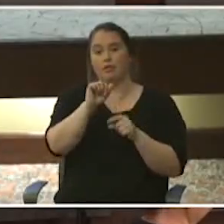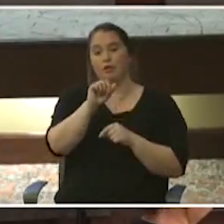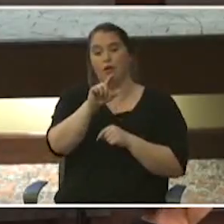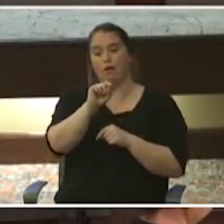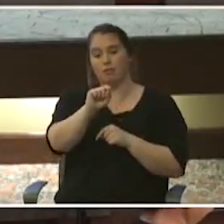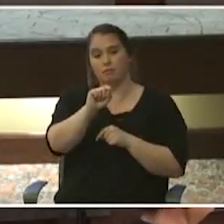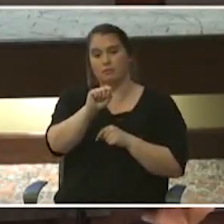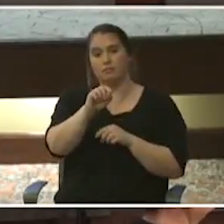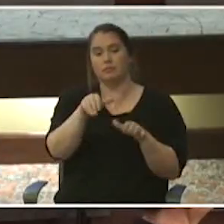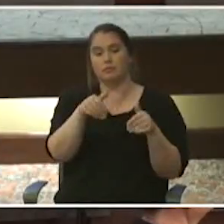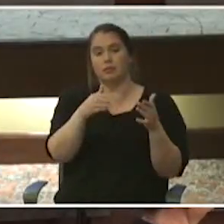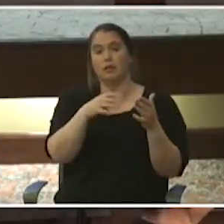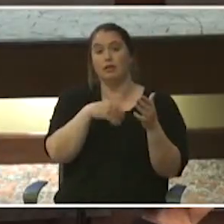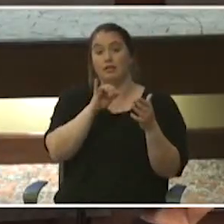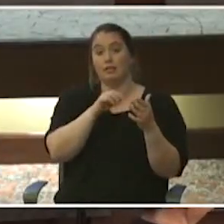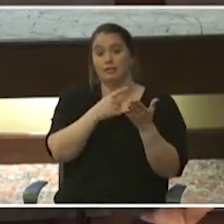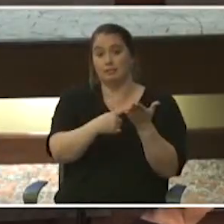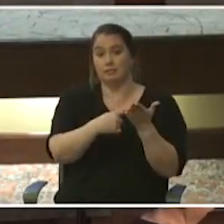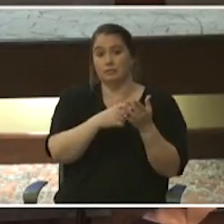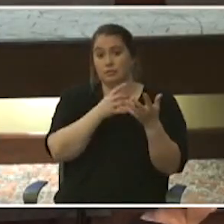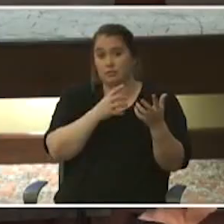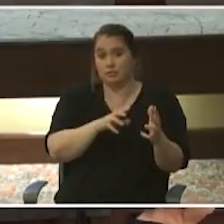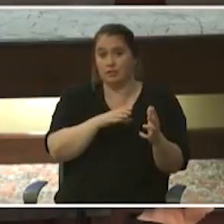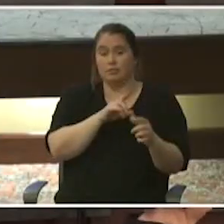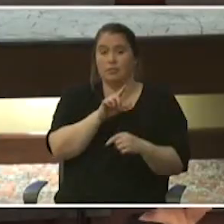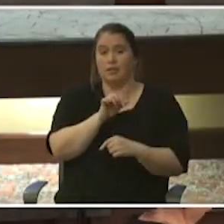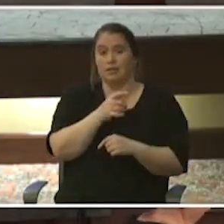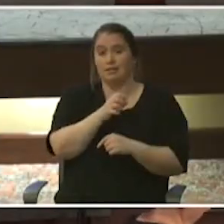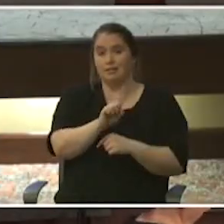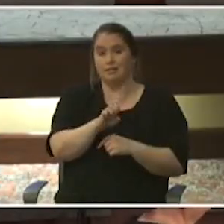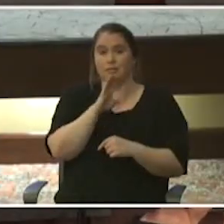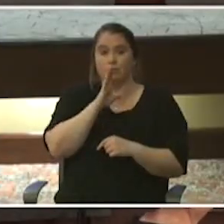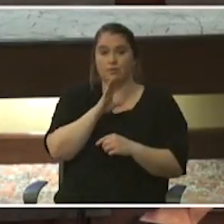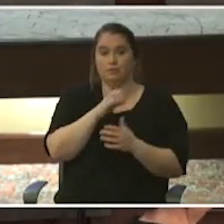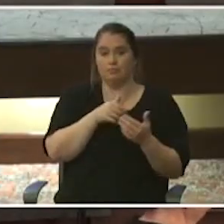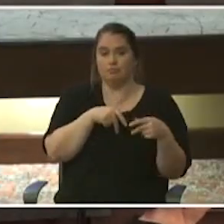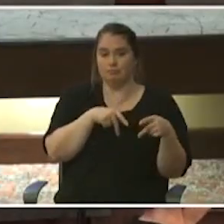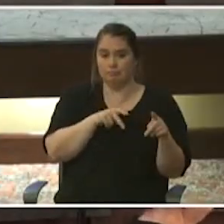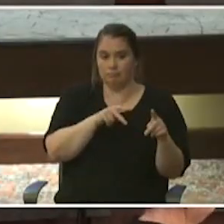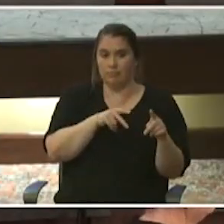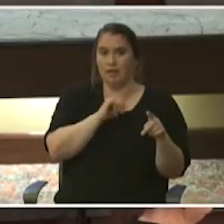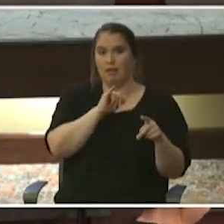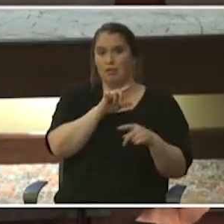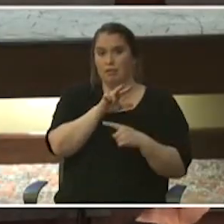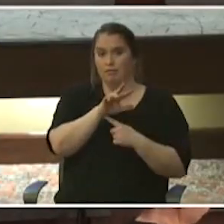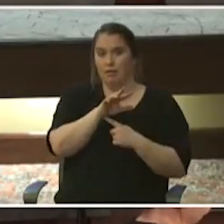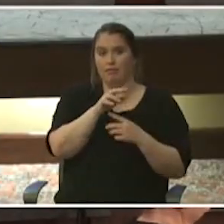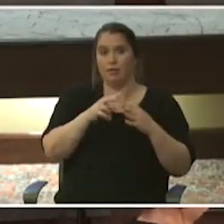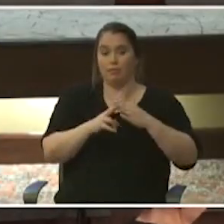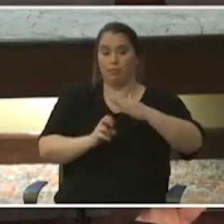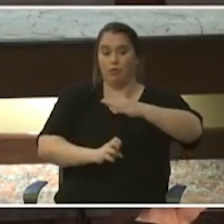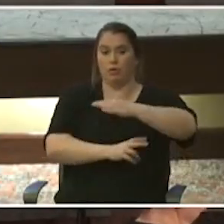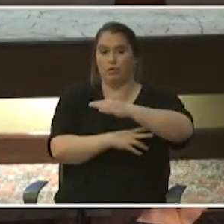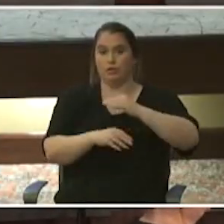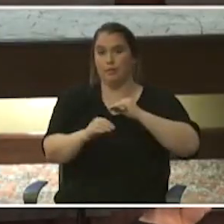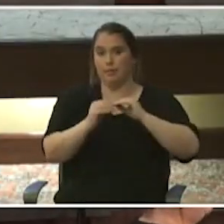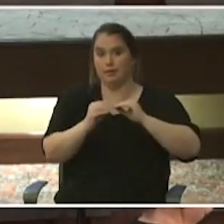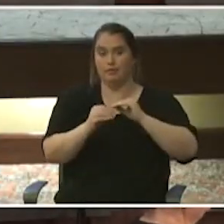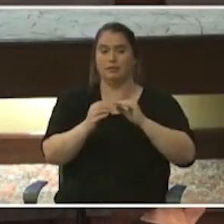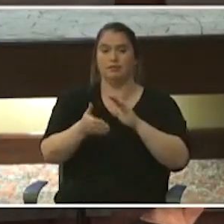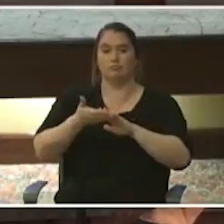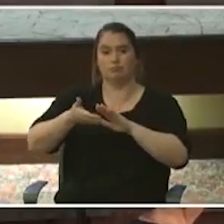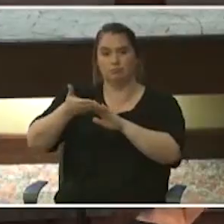then following that discussion, Mr. Lease will enlighten us on the ongoing I-35 bridge lighting maintenance and repair